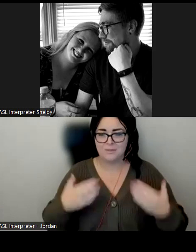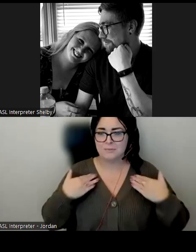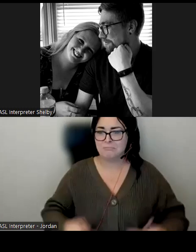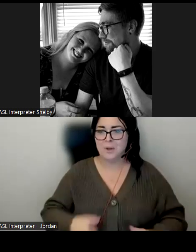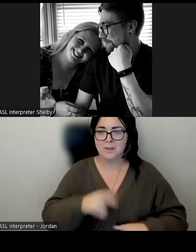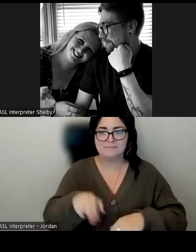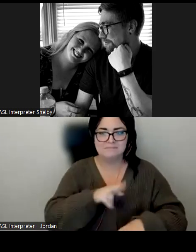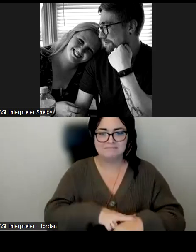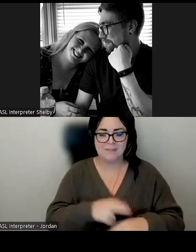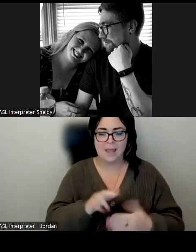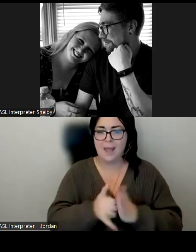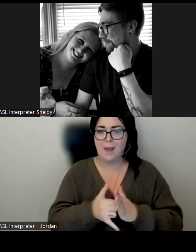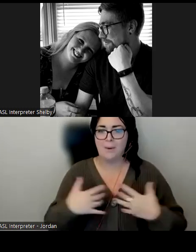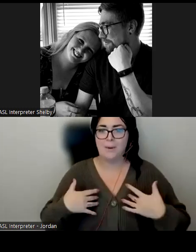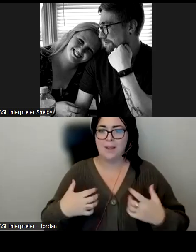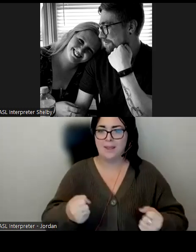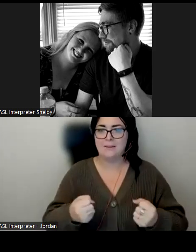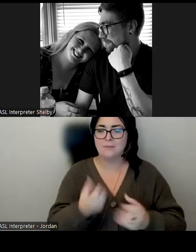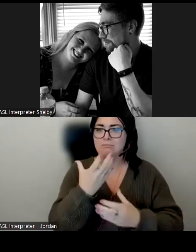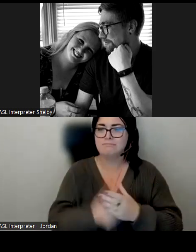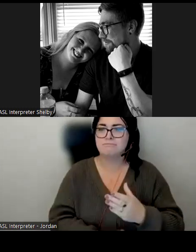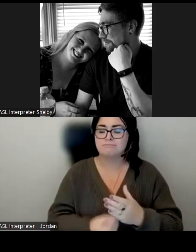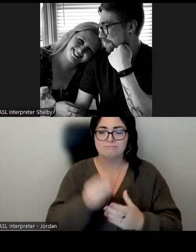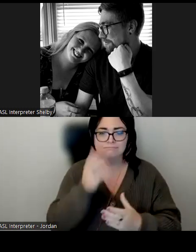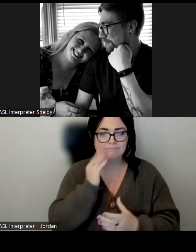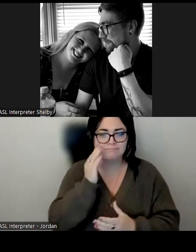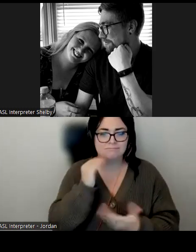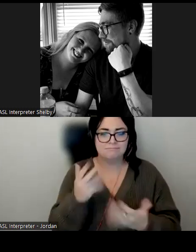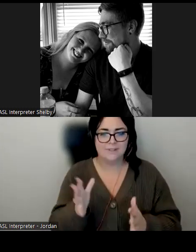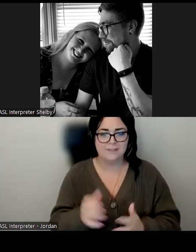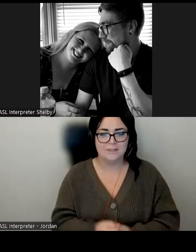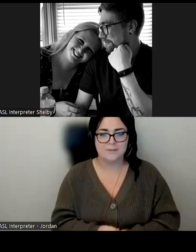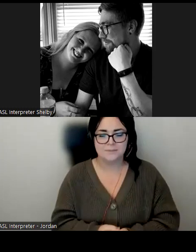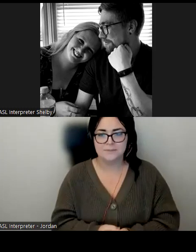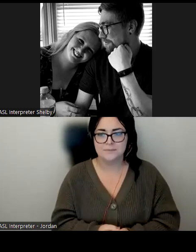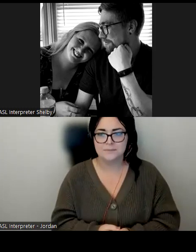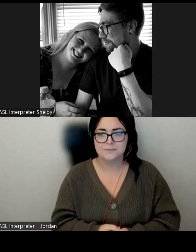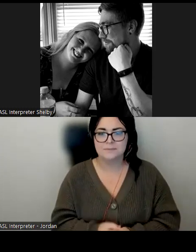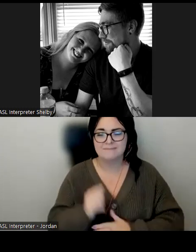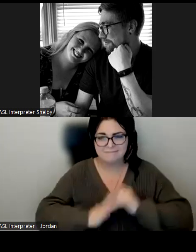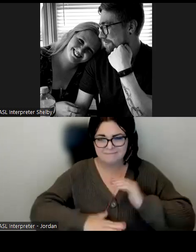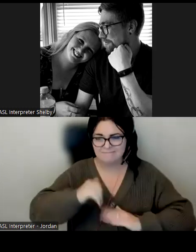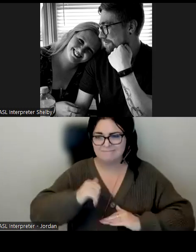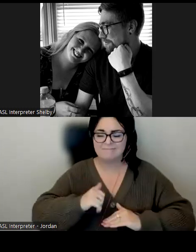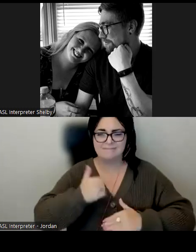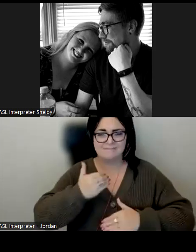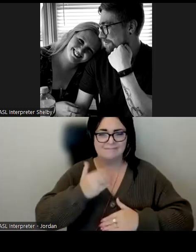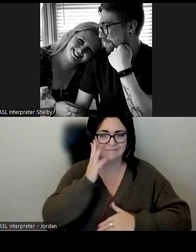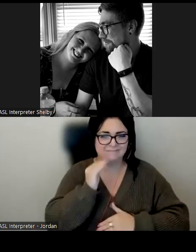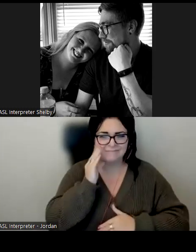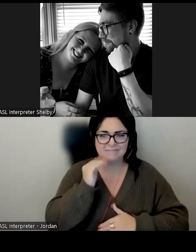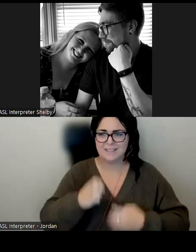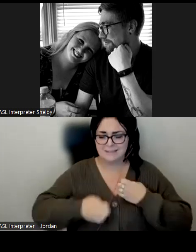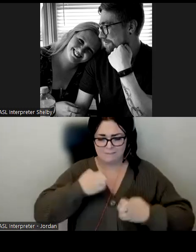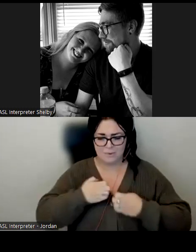of healing itself after a loss. But it's not comfortable. It's not a comfortable emotion to